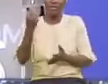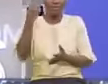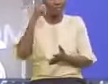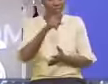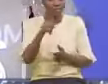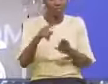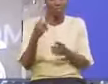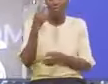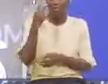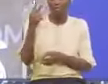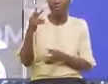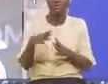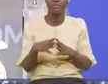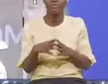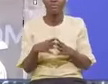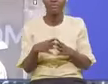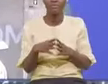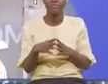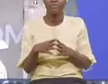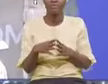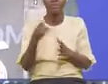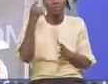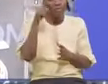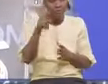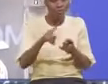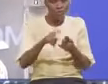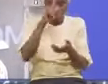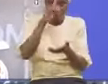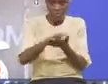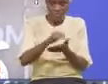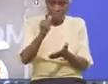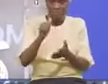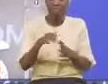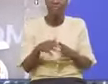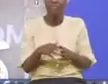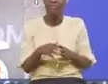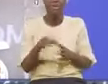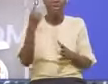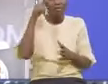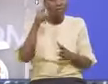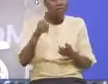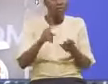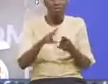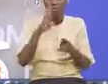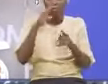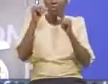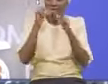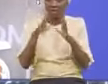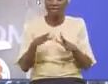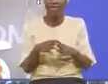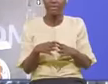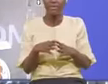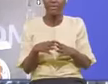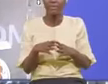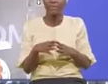Kristo si odoreji na o bena akpo e. Bena akho e jise. Bena akpo ya ira.